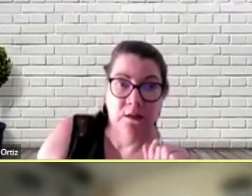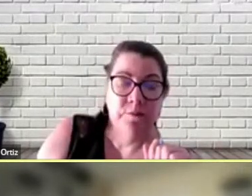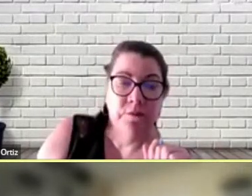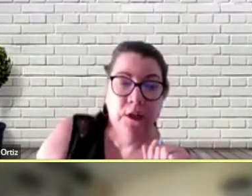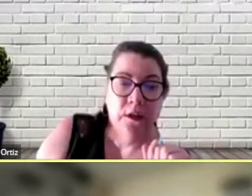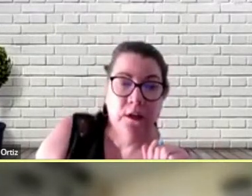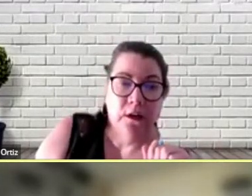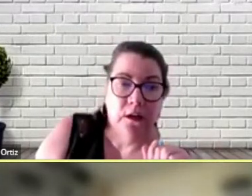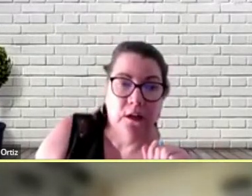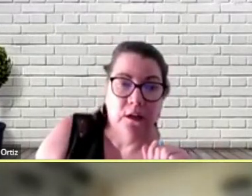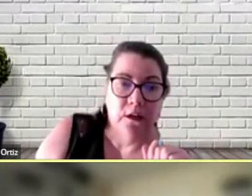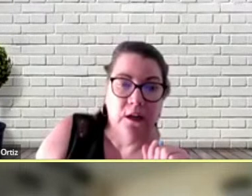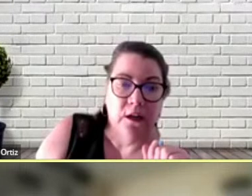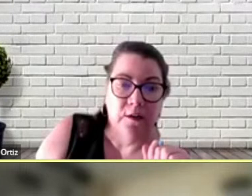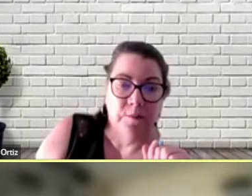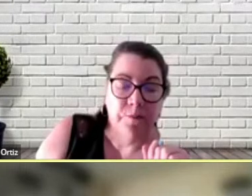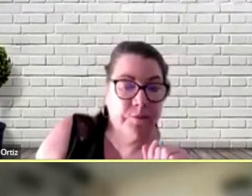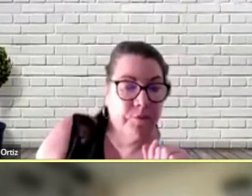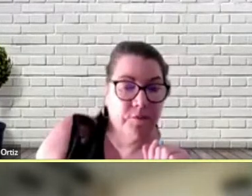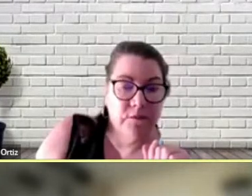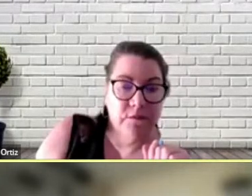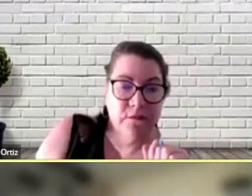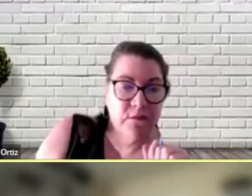the law, on